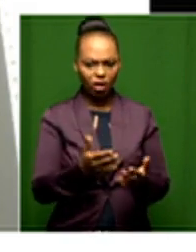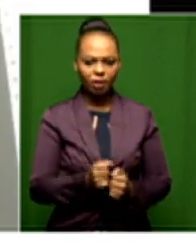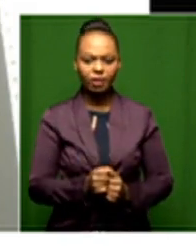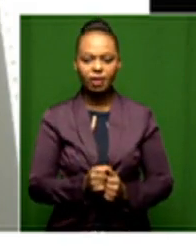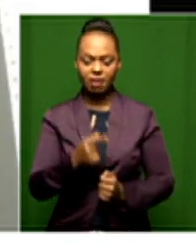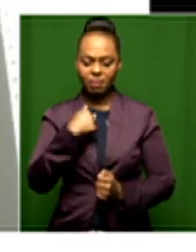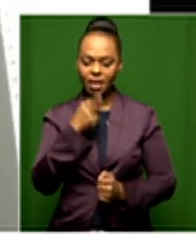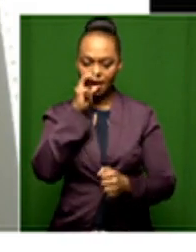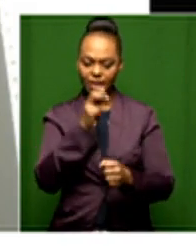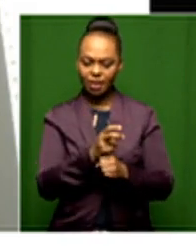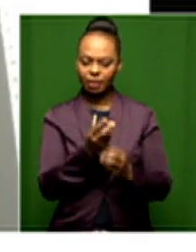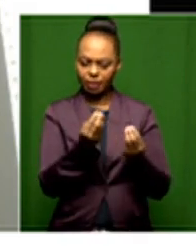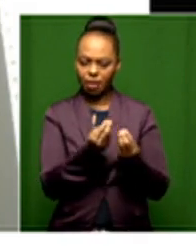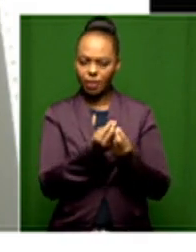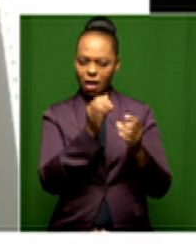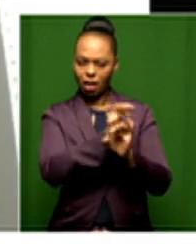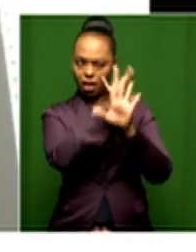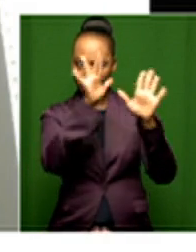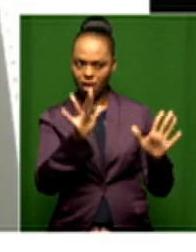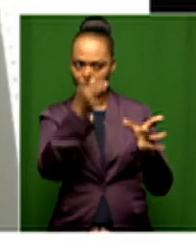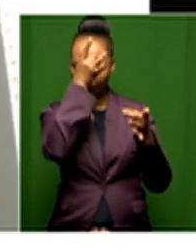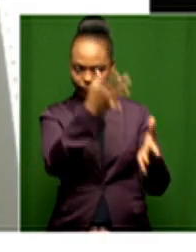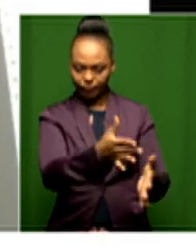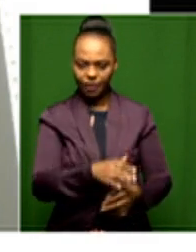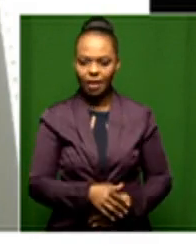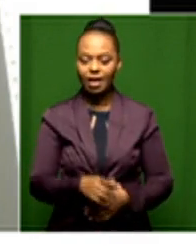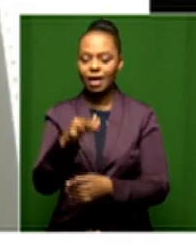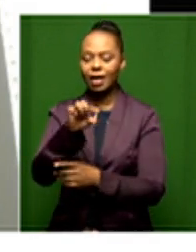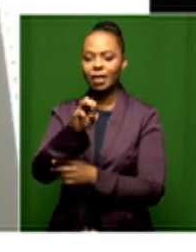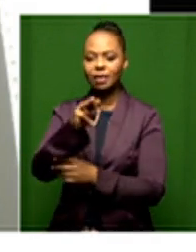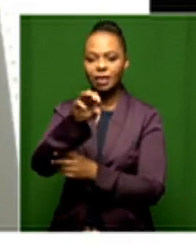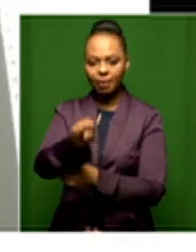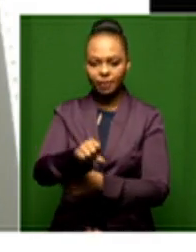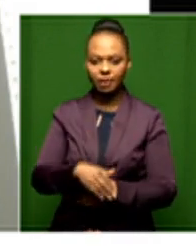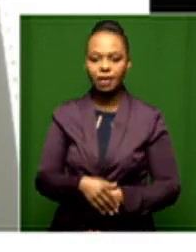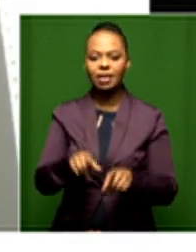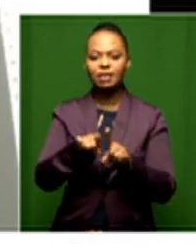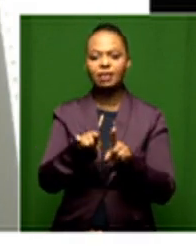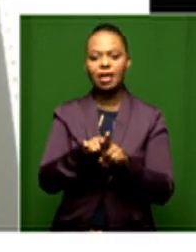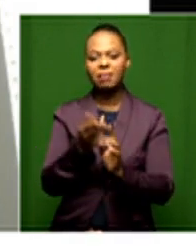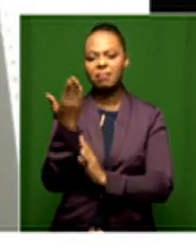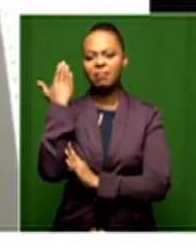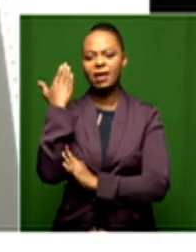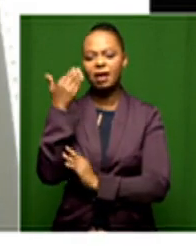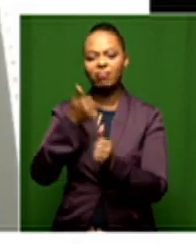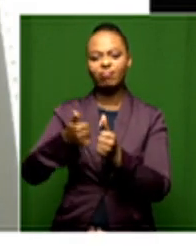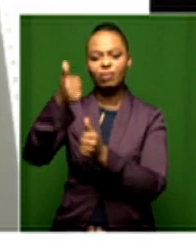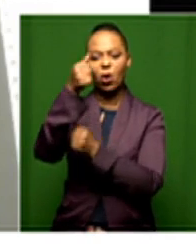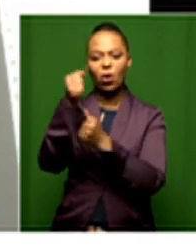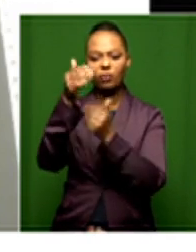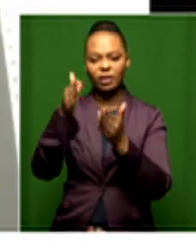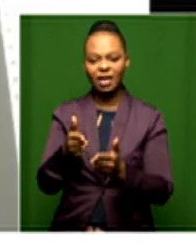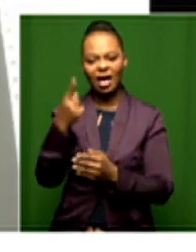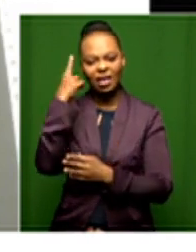something. GEMS has, from the beginning, and even on your program, my predecessor, the previous principal officer, and that was in